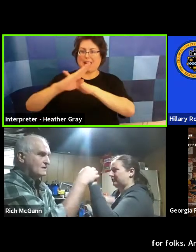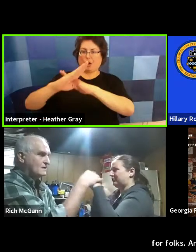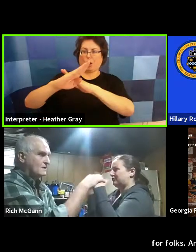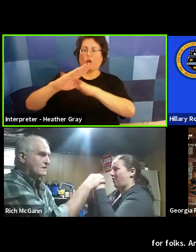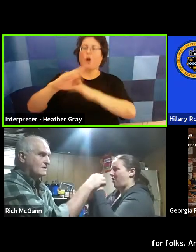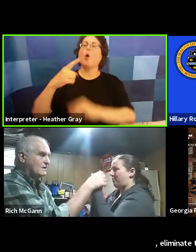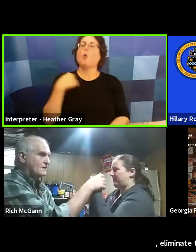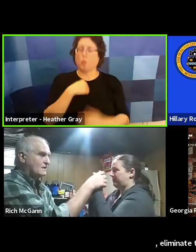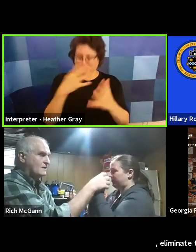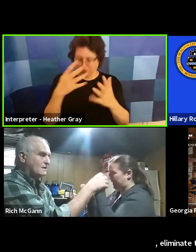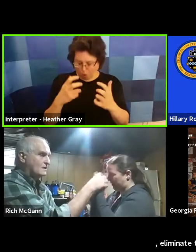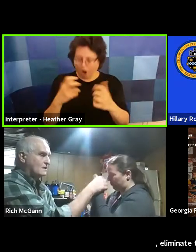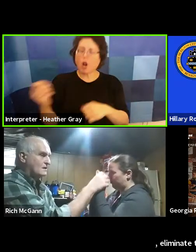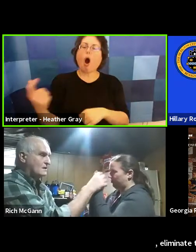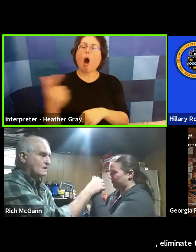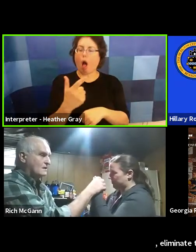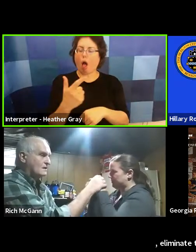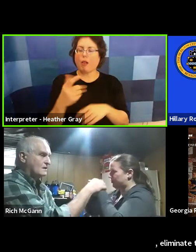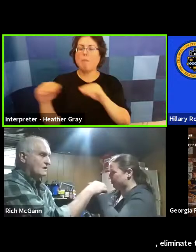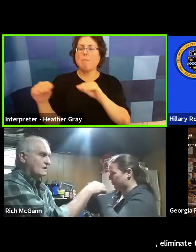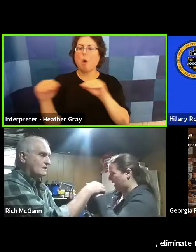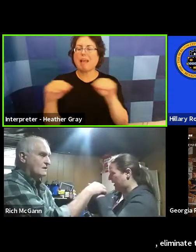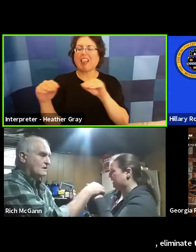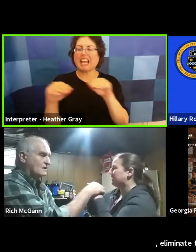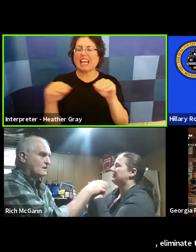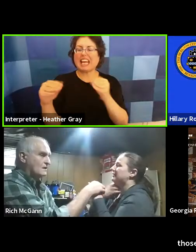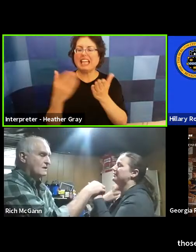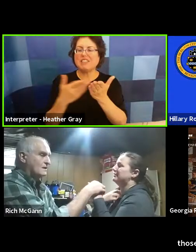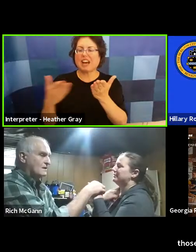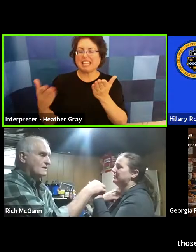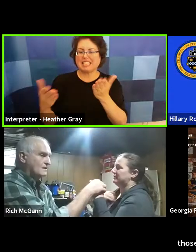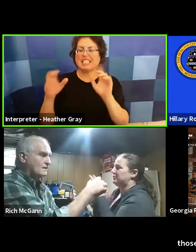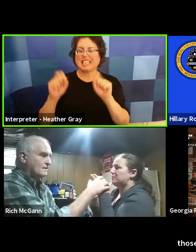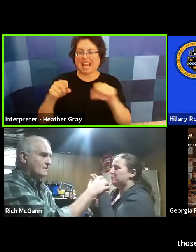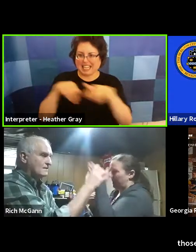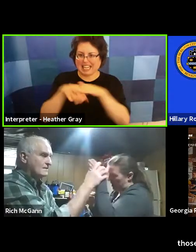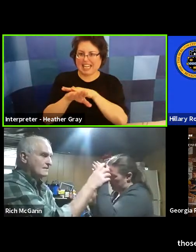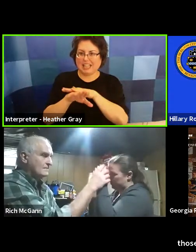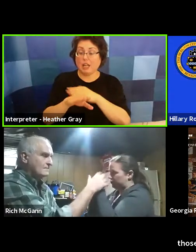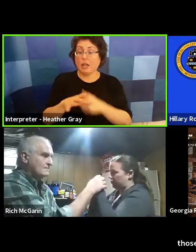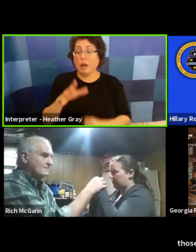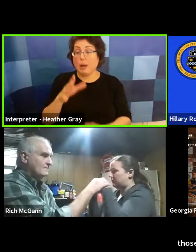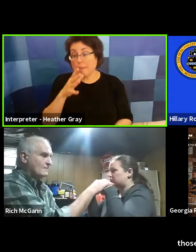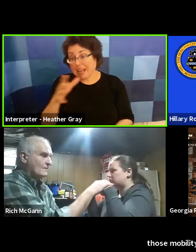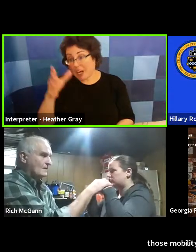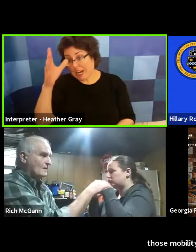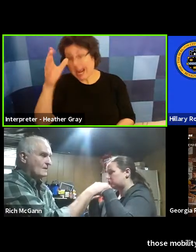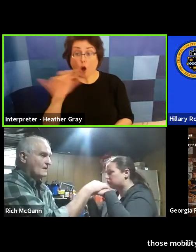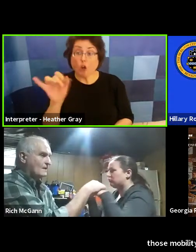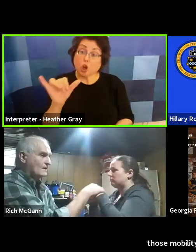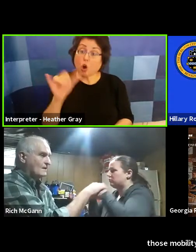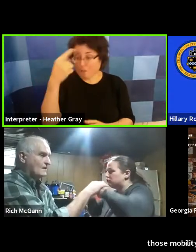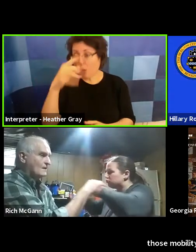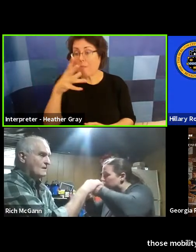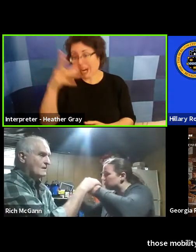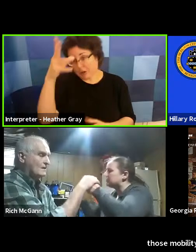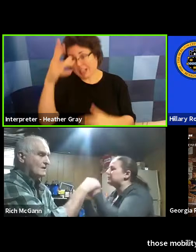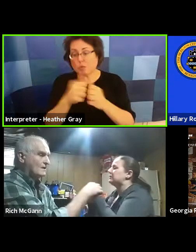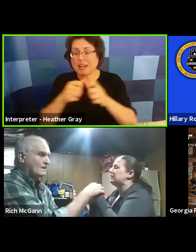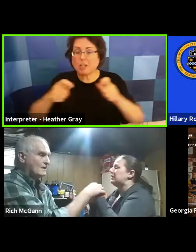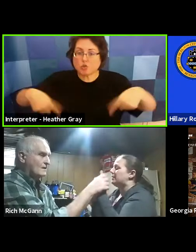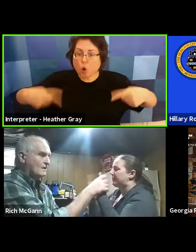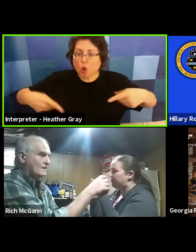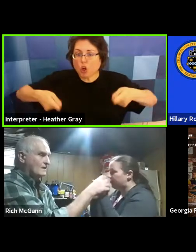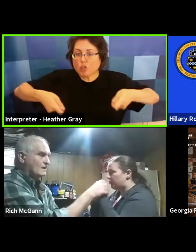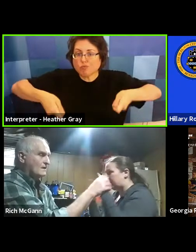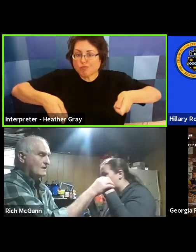those mobility devices, you know, parents with children and strollers, etc. So I wanted